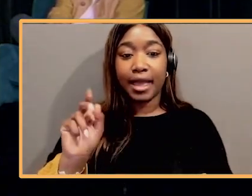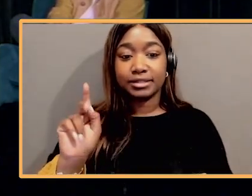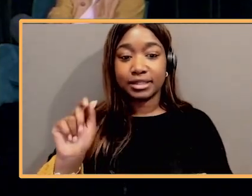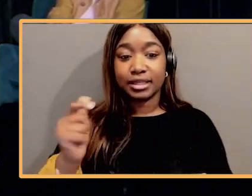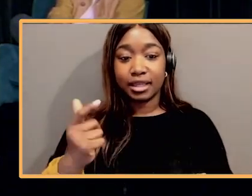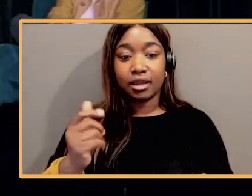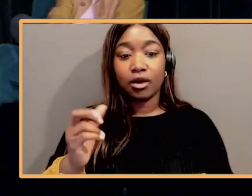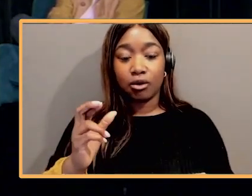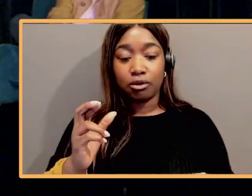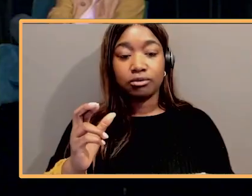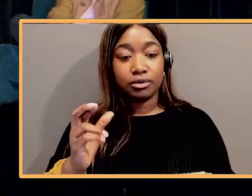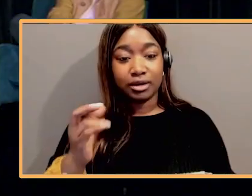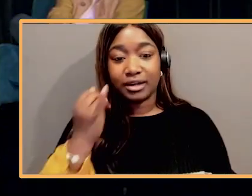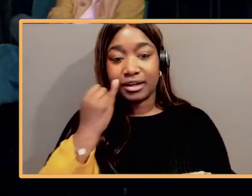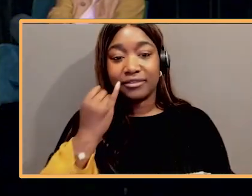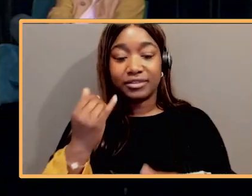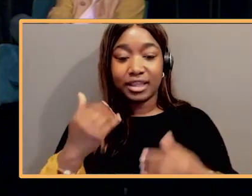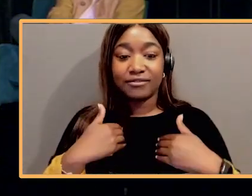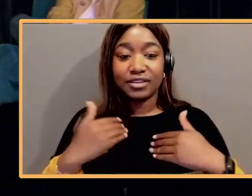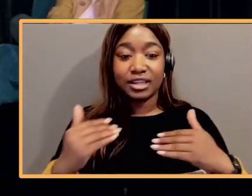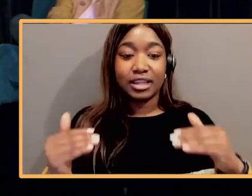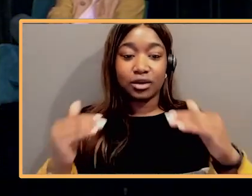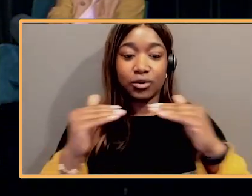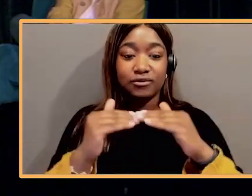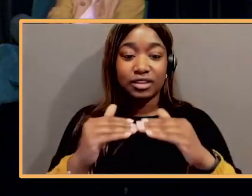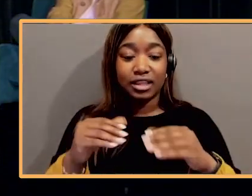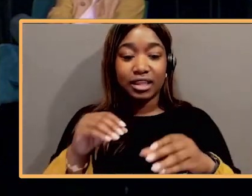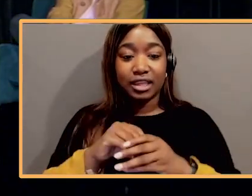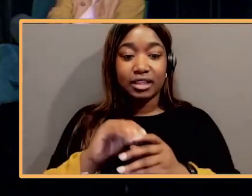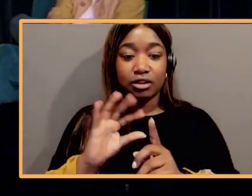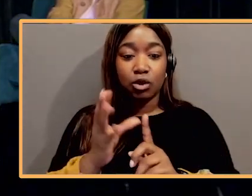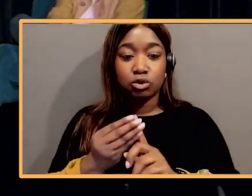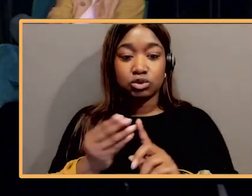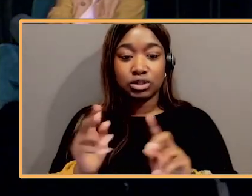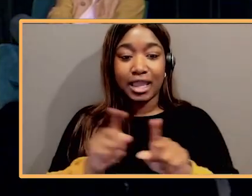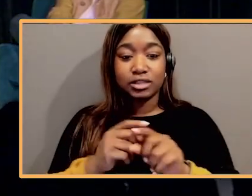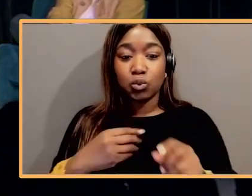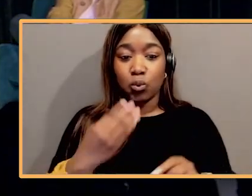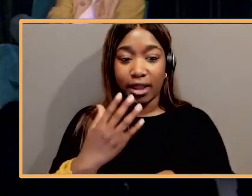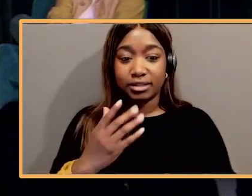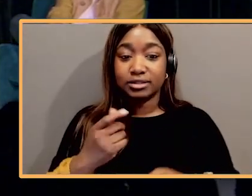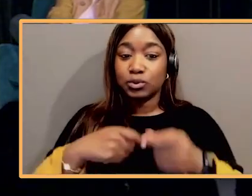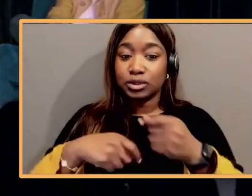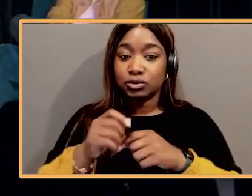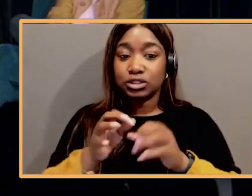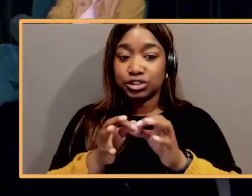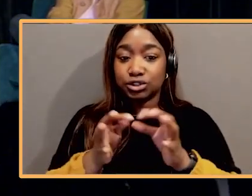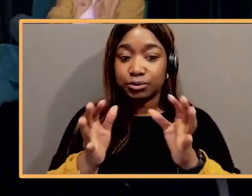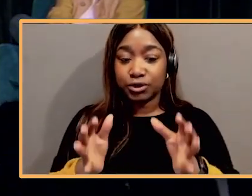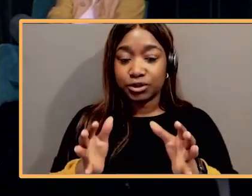an equivalent within being cultured as white of